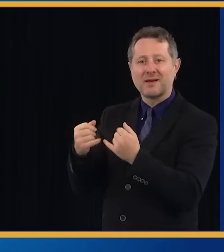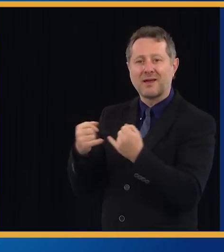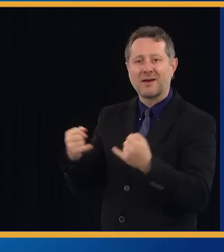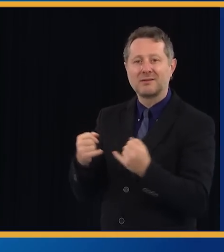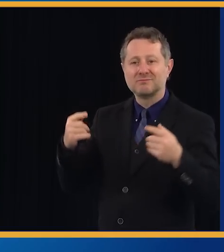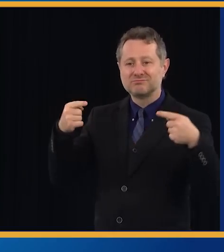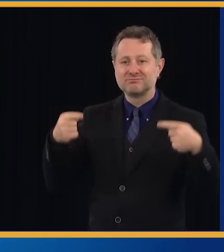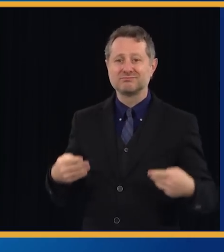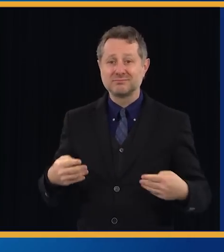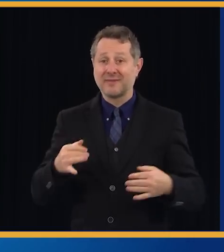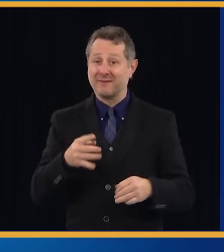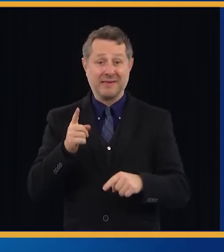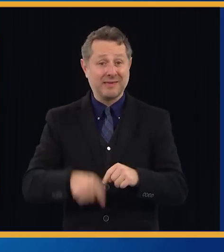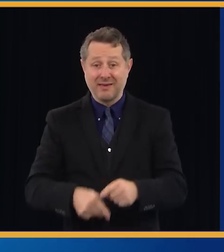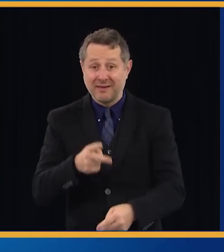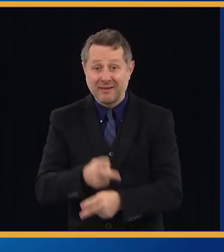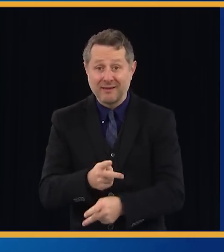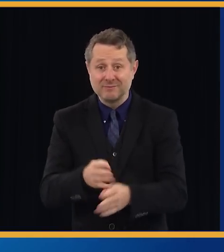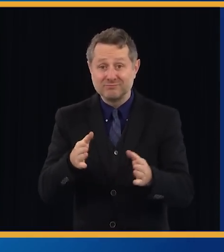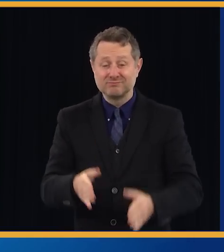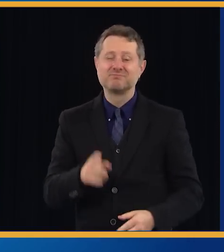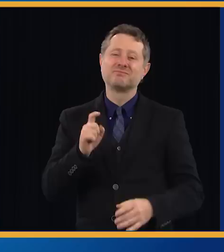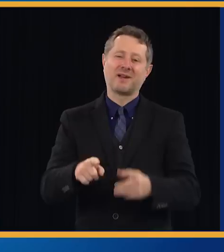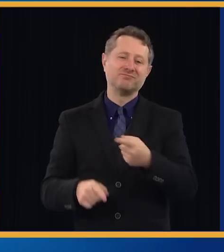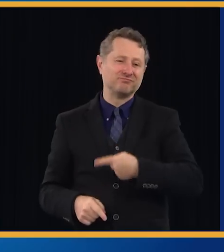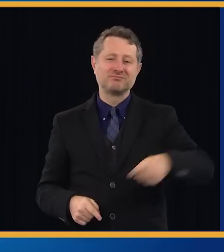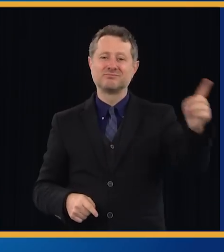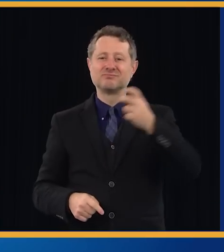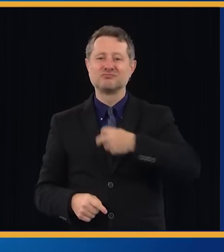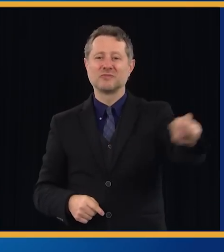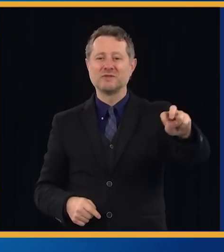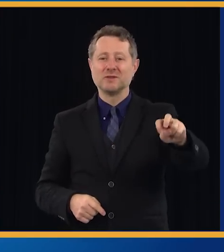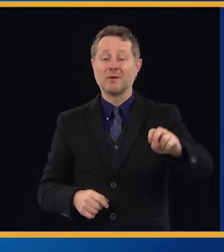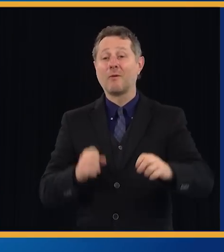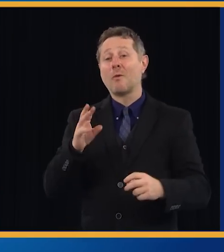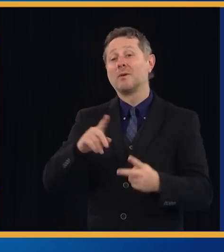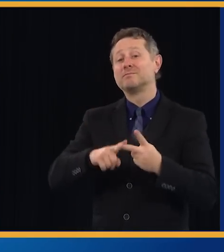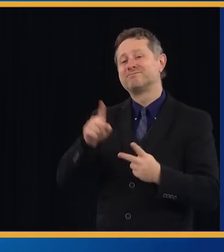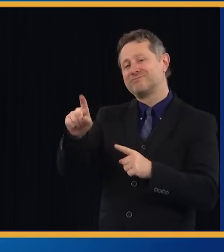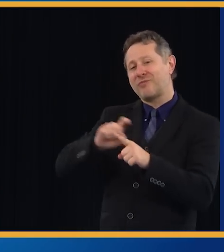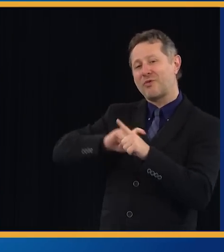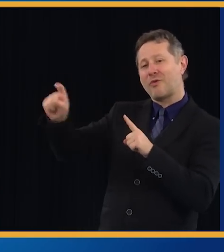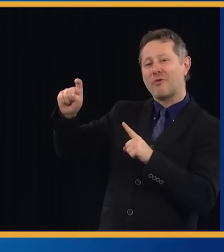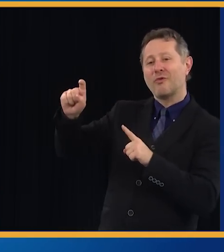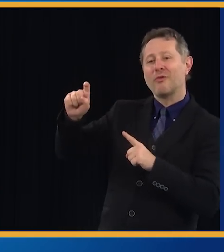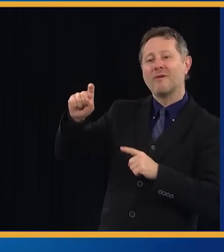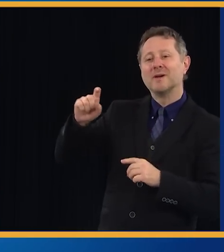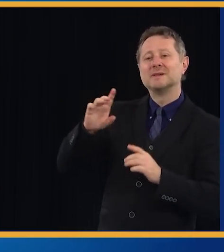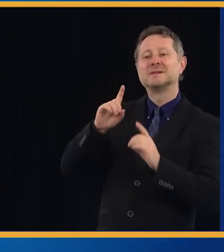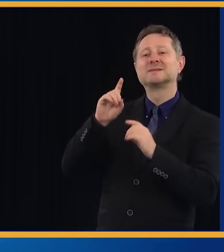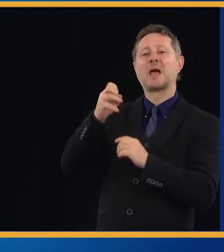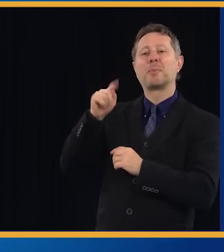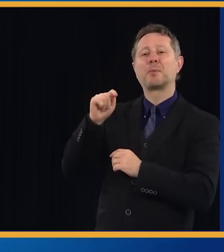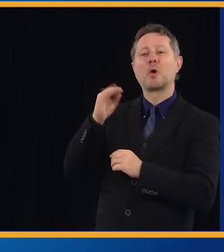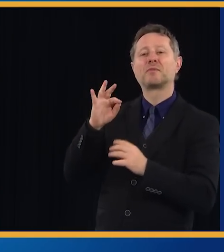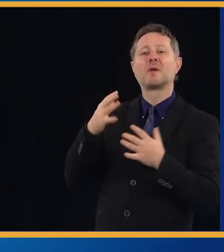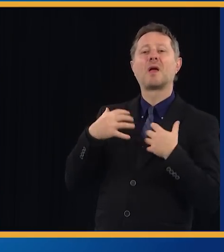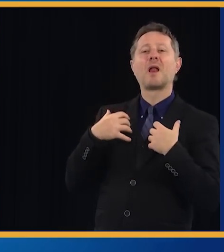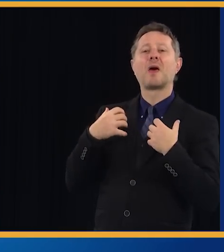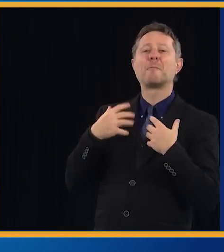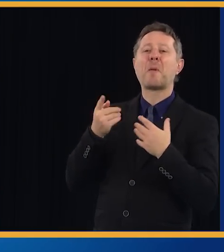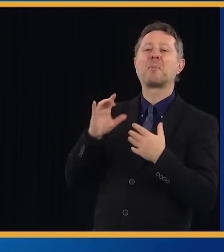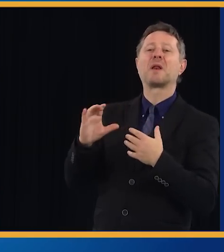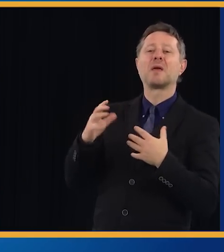patient. Or they call the Department of Health, and the Department of Health will transfer that patient, right? But that is how